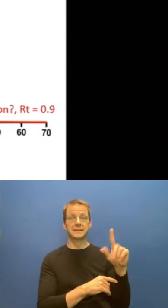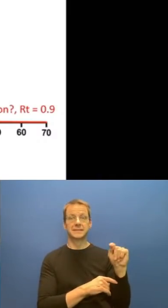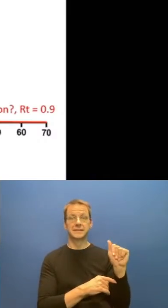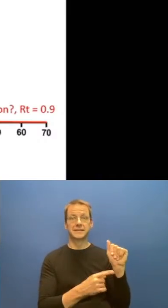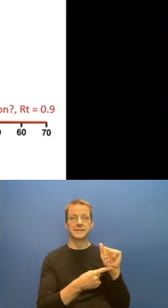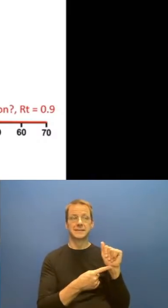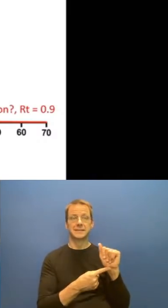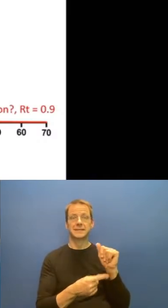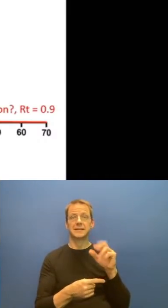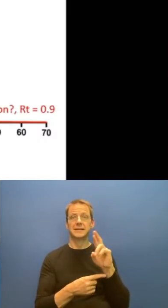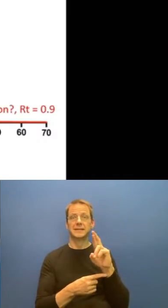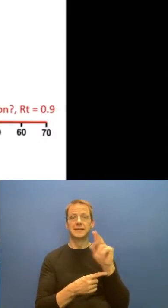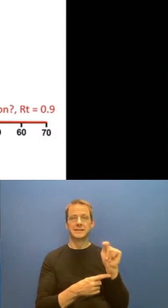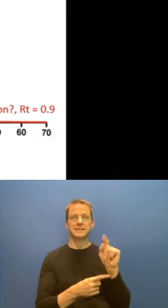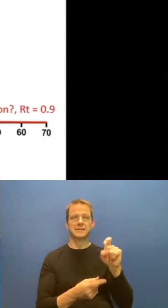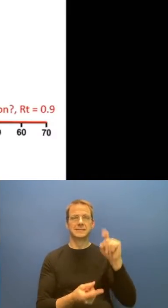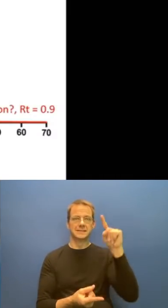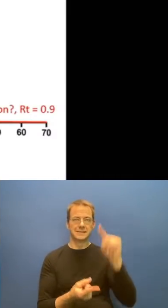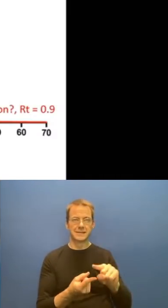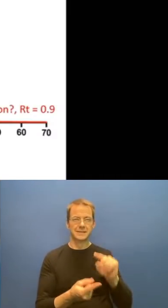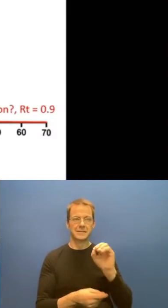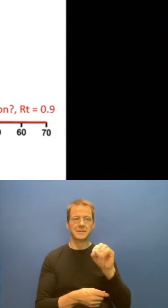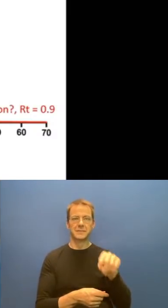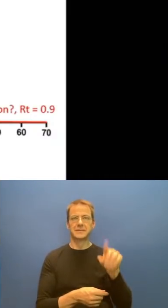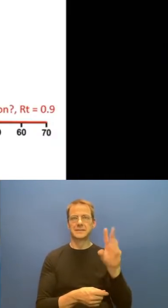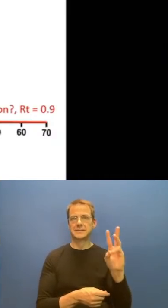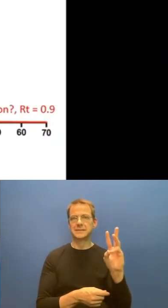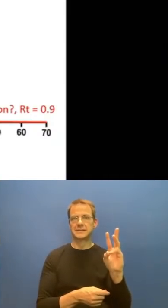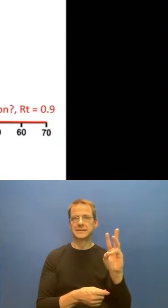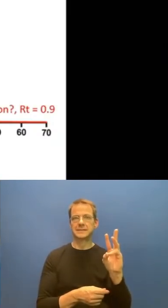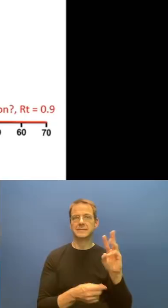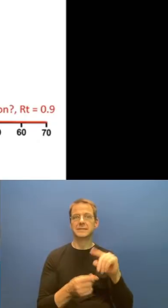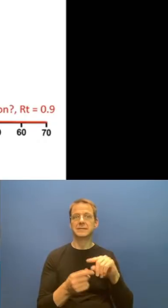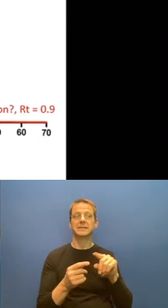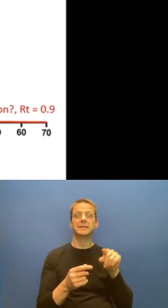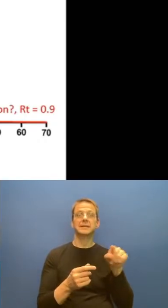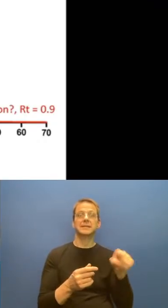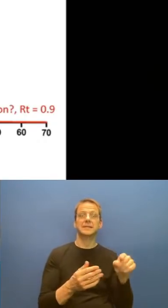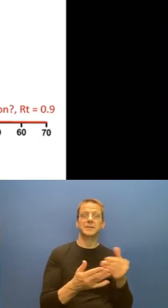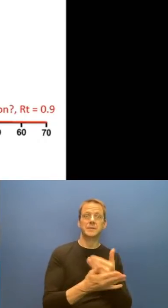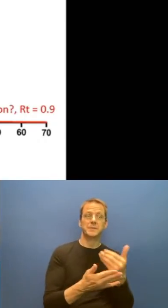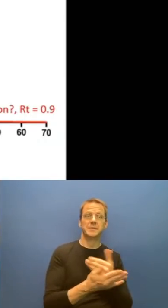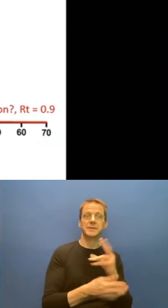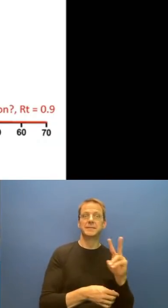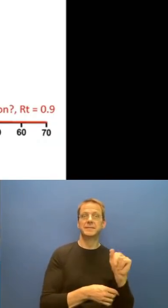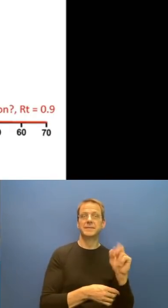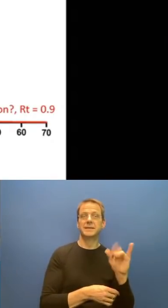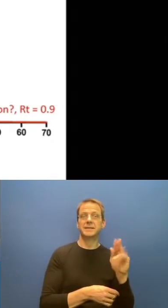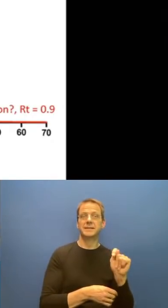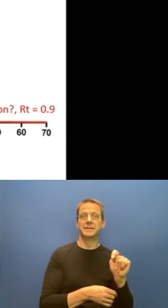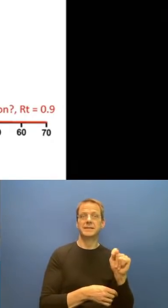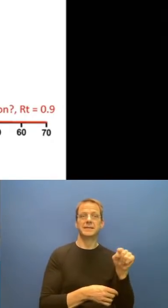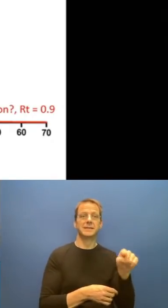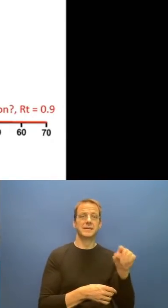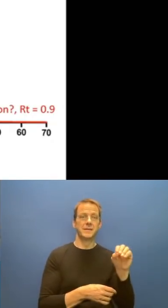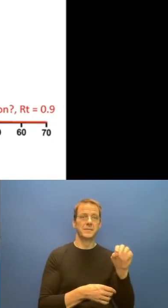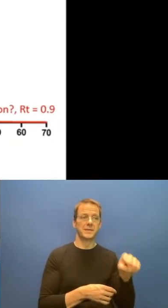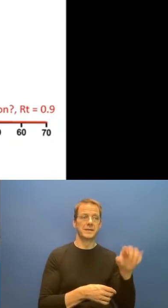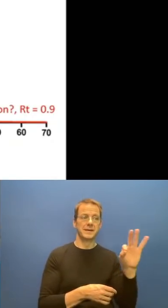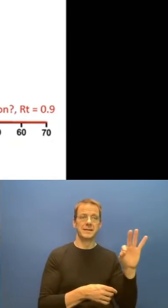have RT of 0.9 under such conditions, and starting from 10 cases, it would be slowly